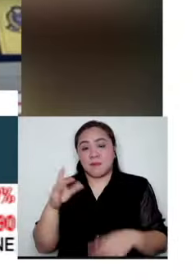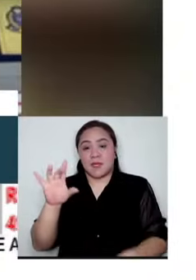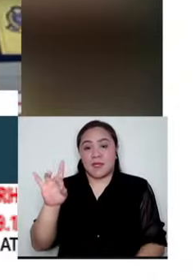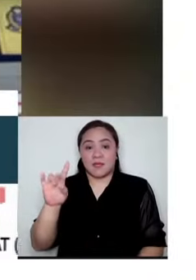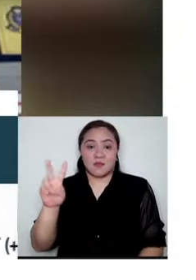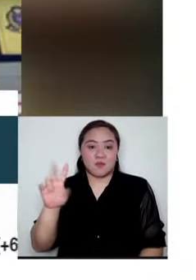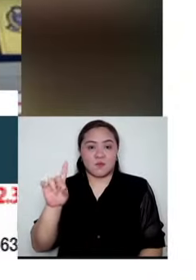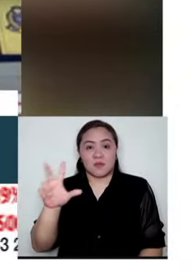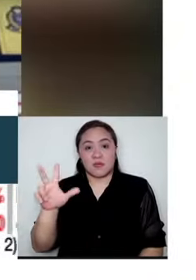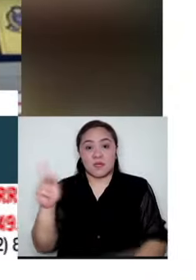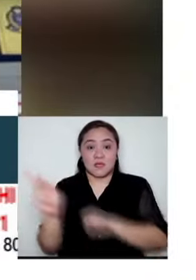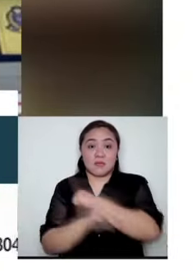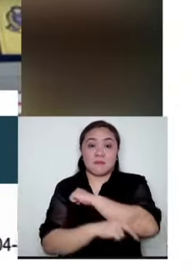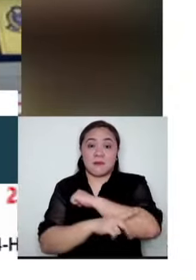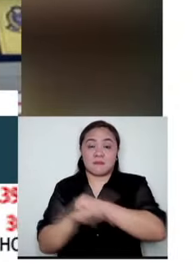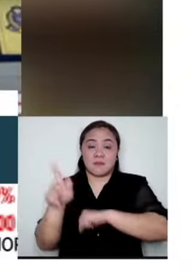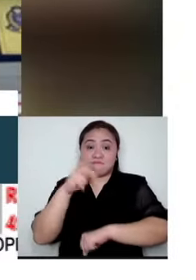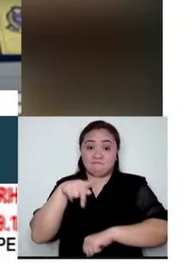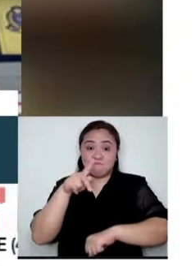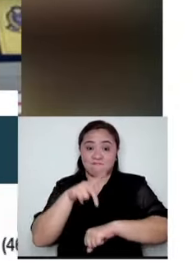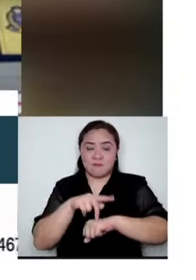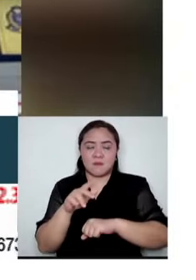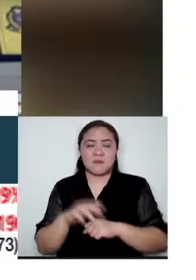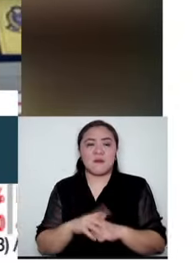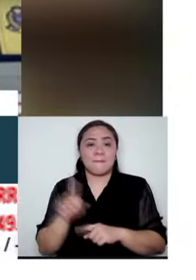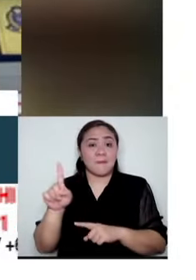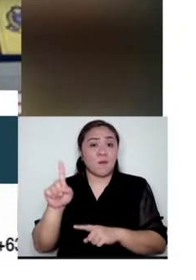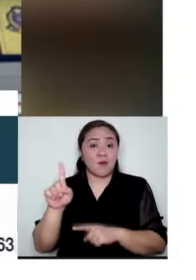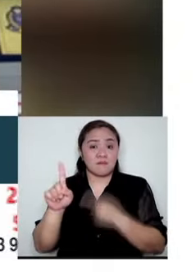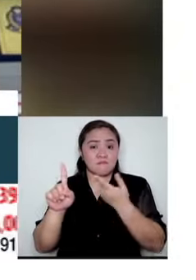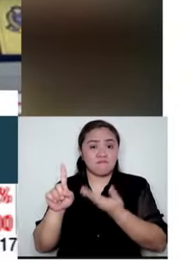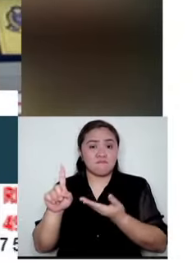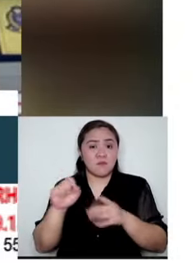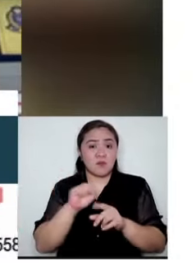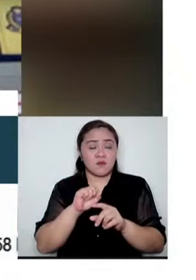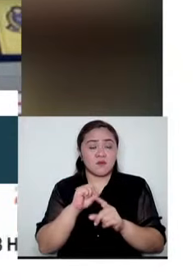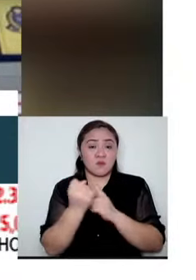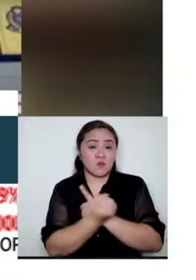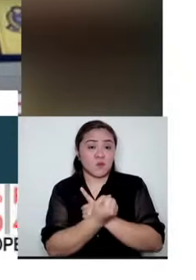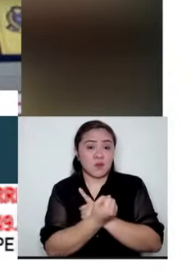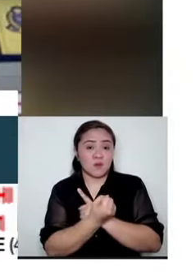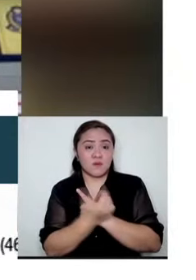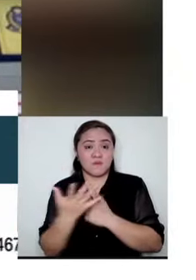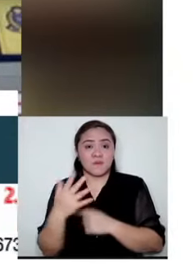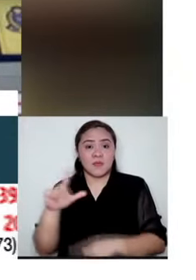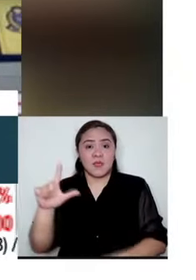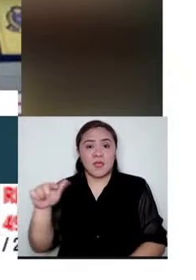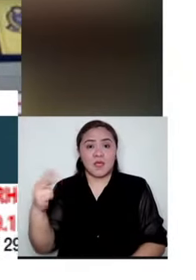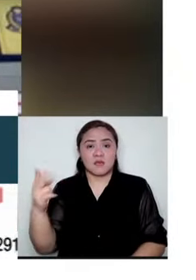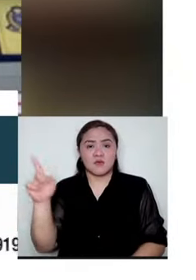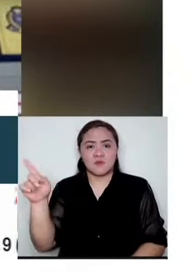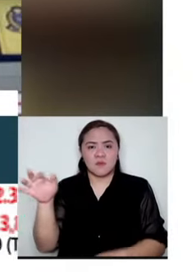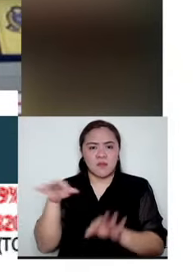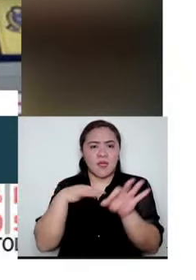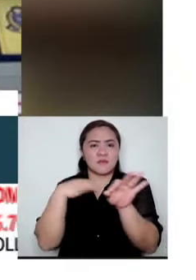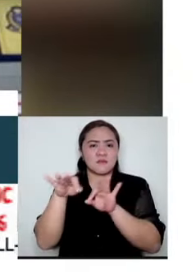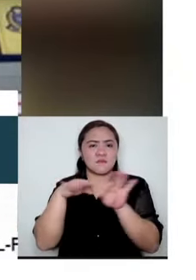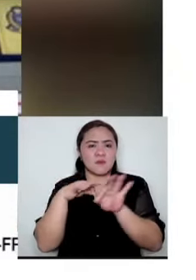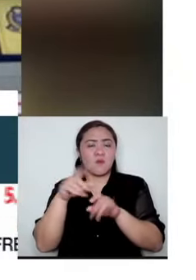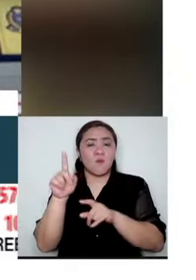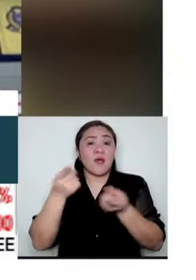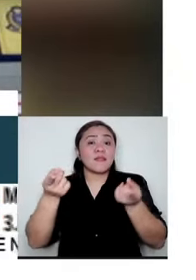of the Philippines. So one situation can probably be explained. Let the LGU head explain what transpired.